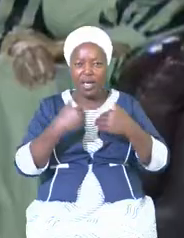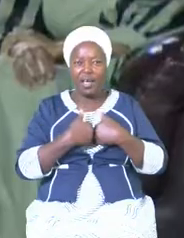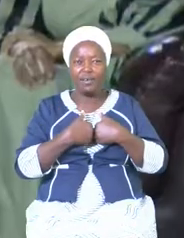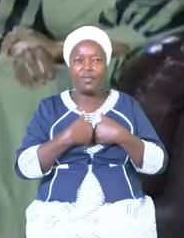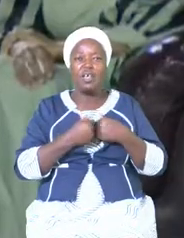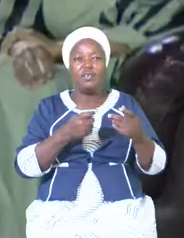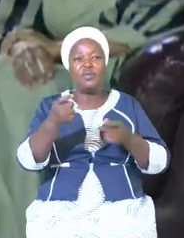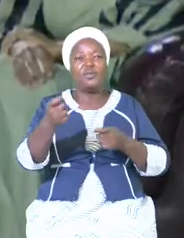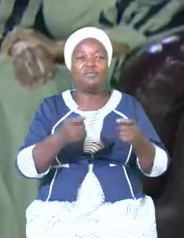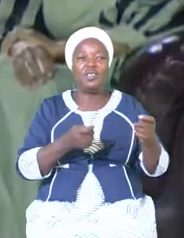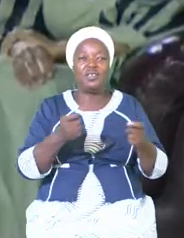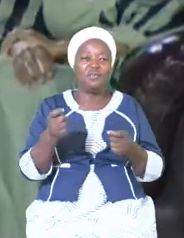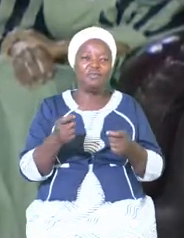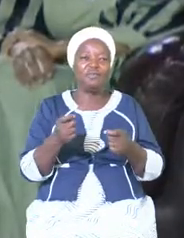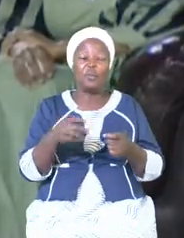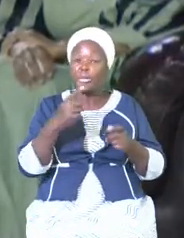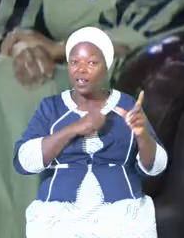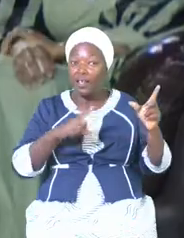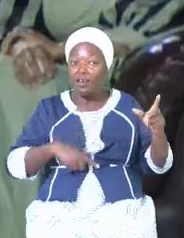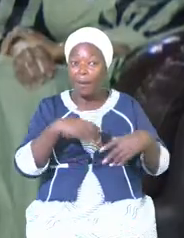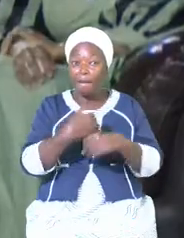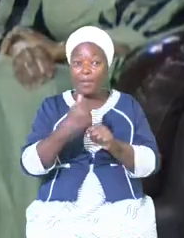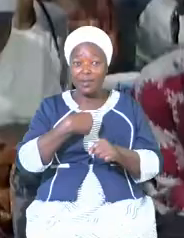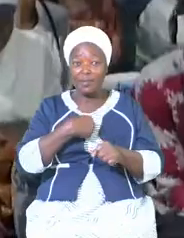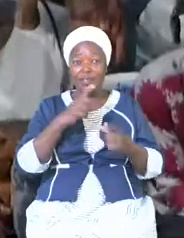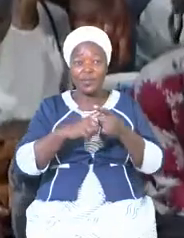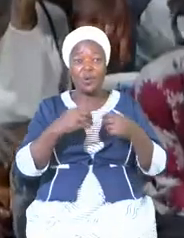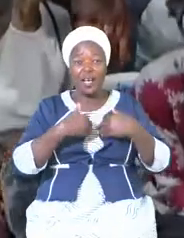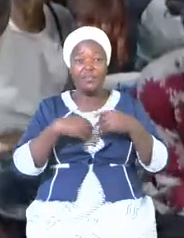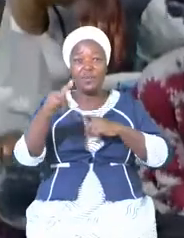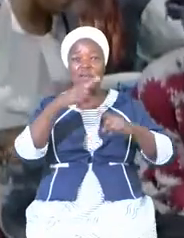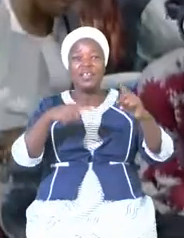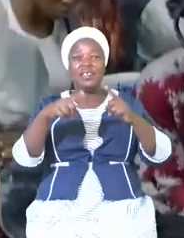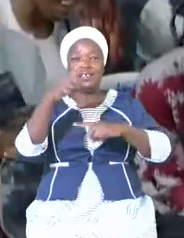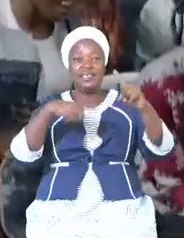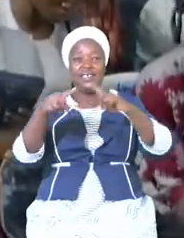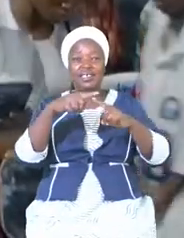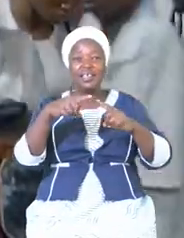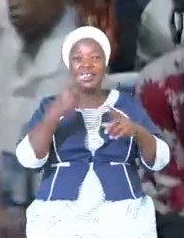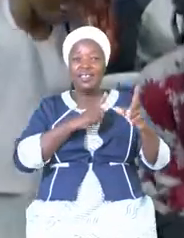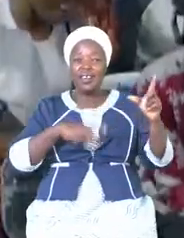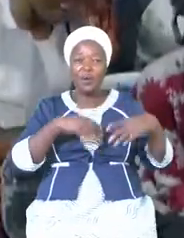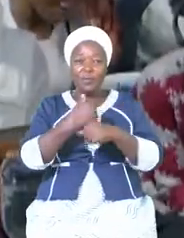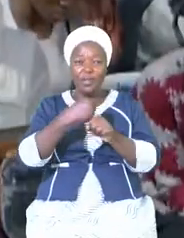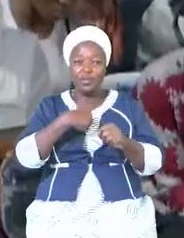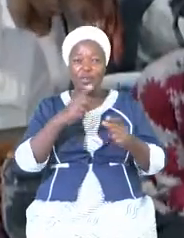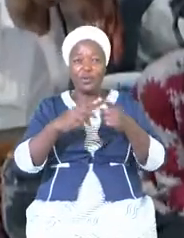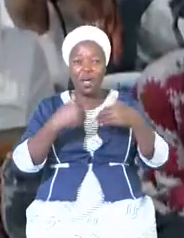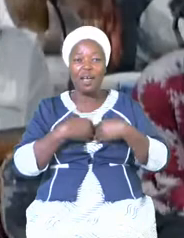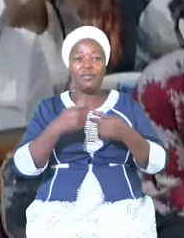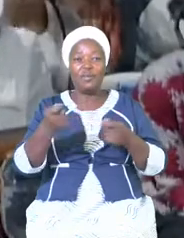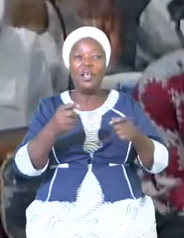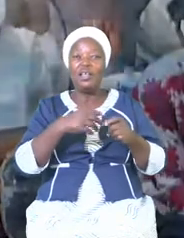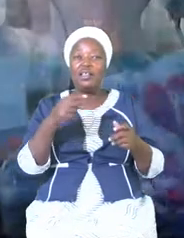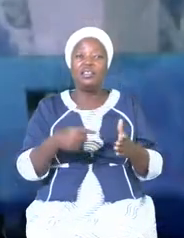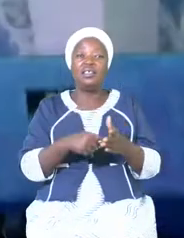dominion. The Lord makes me to have dominion. Dominion tonight, I'm talking to you